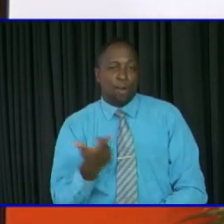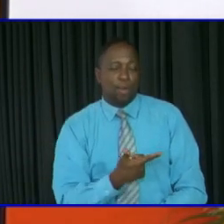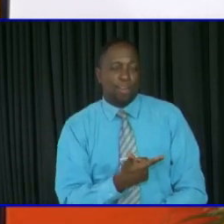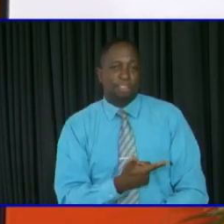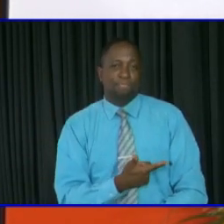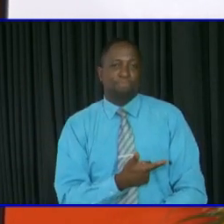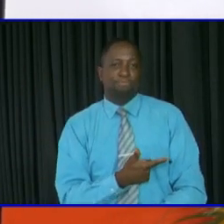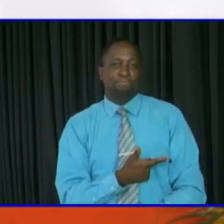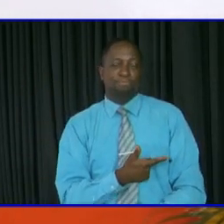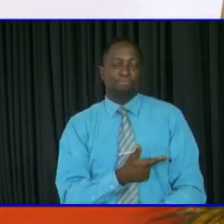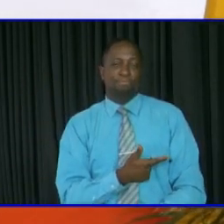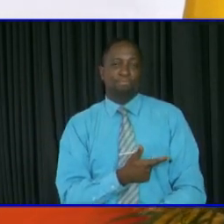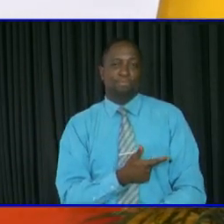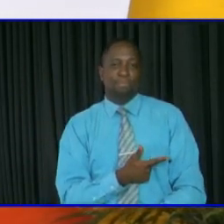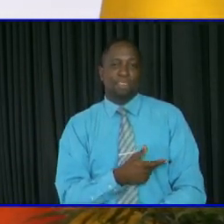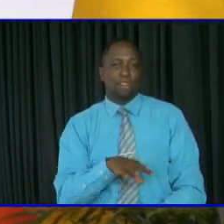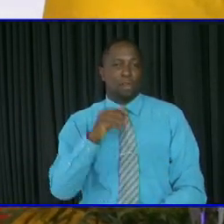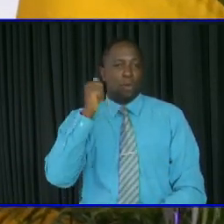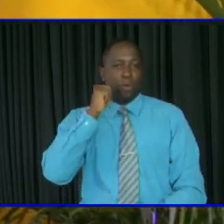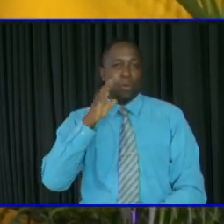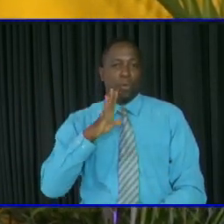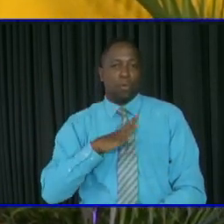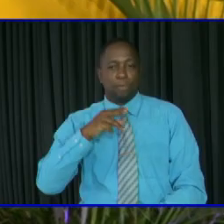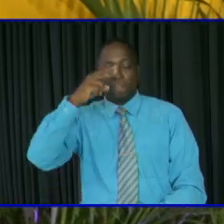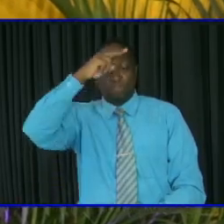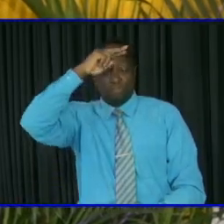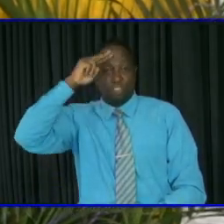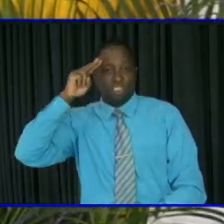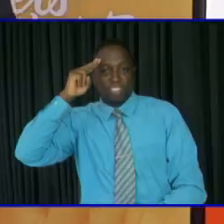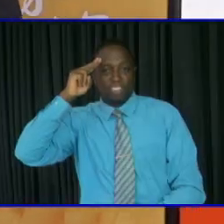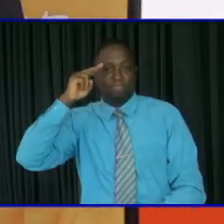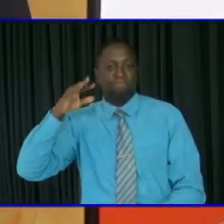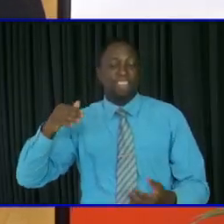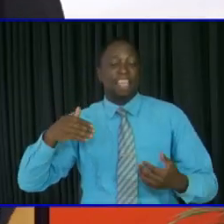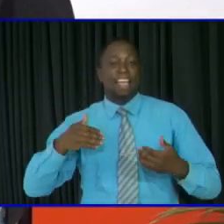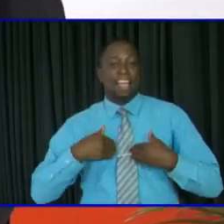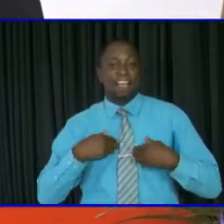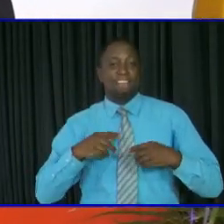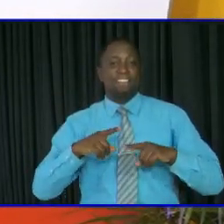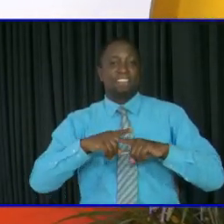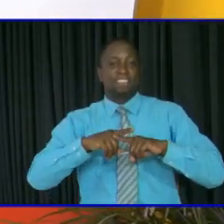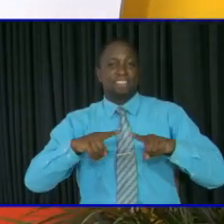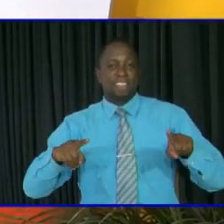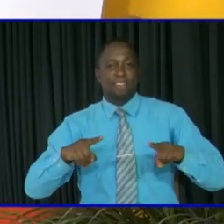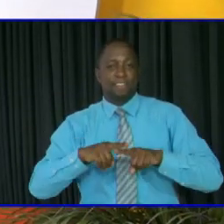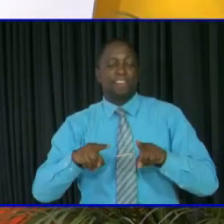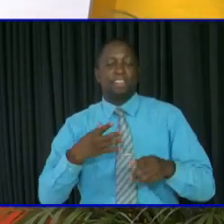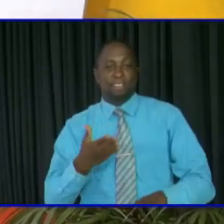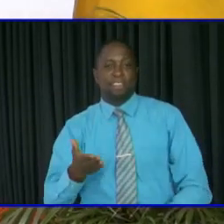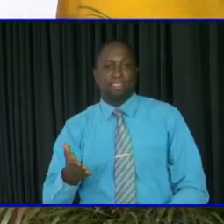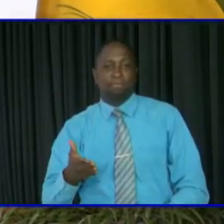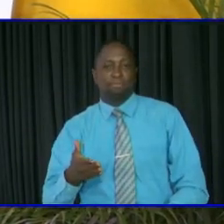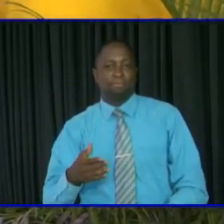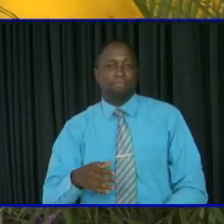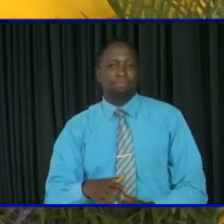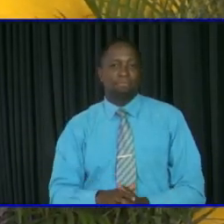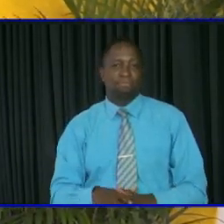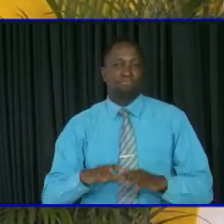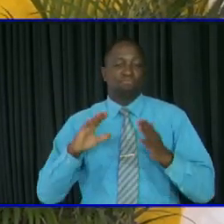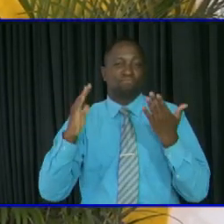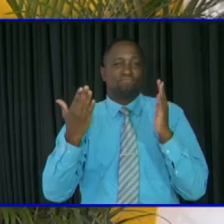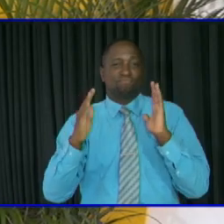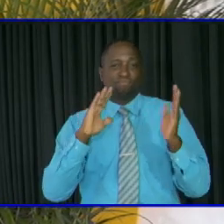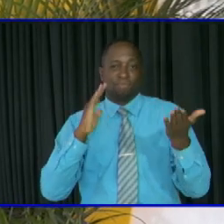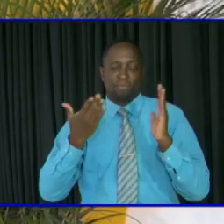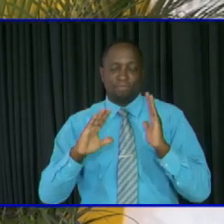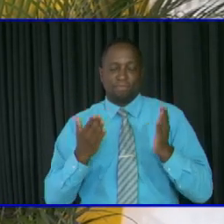differences. They had differences. The wise took oil, but the foolish took